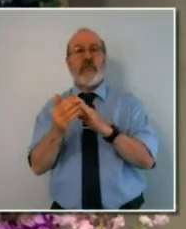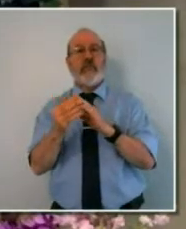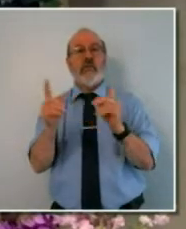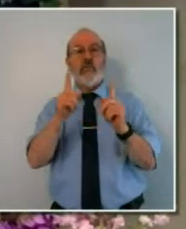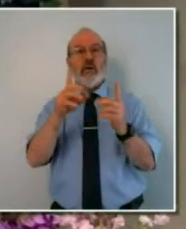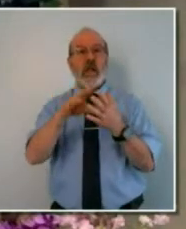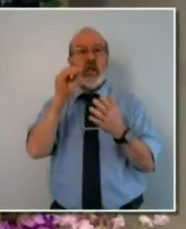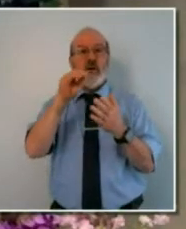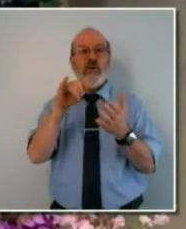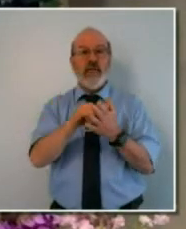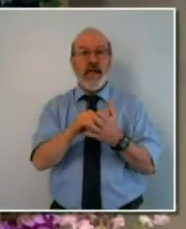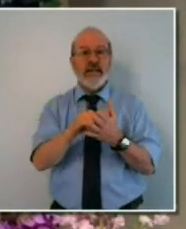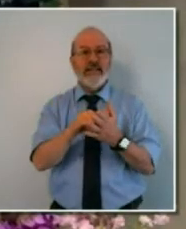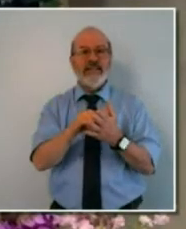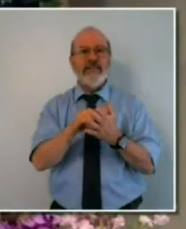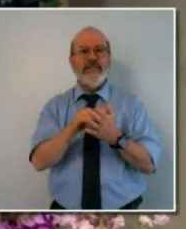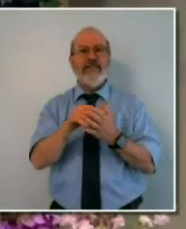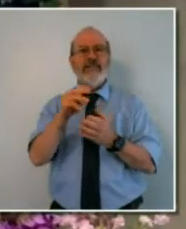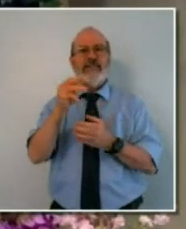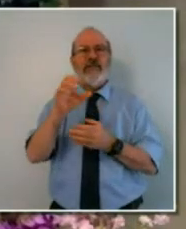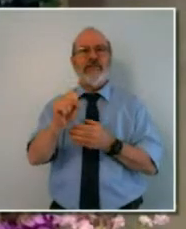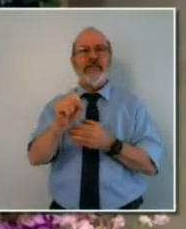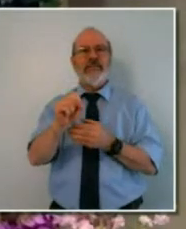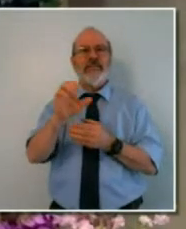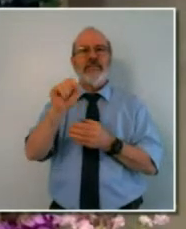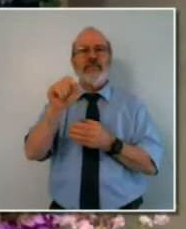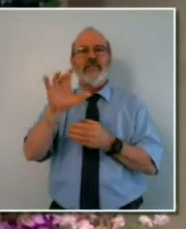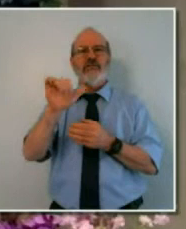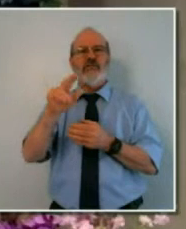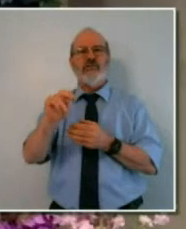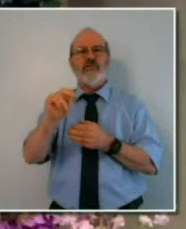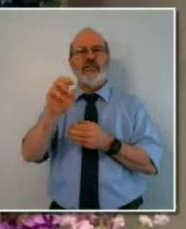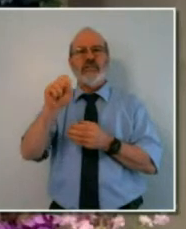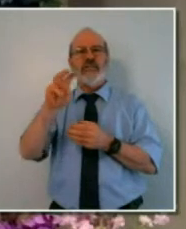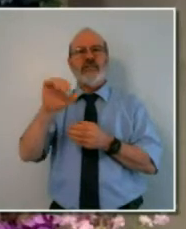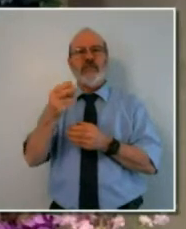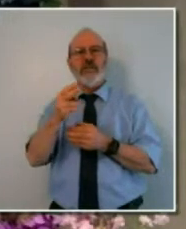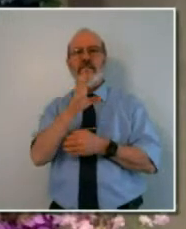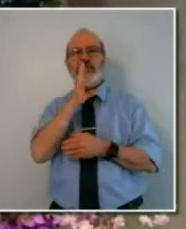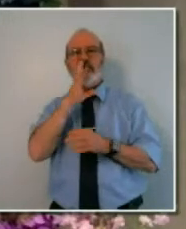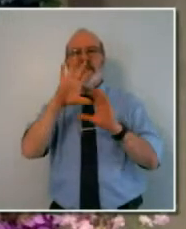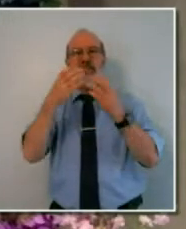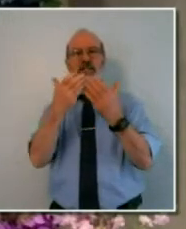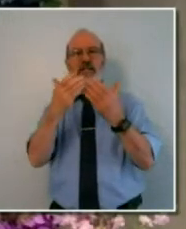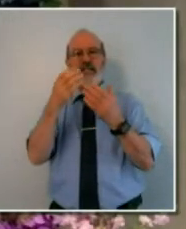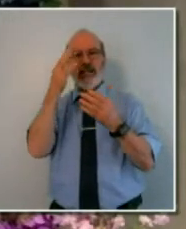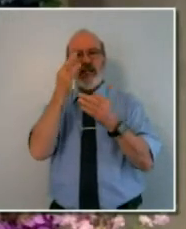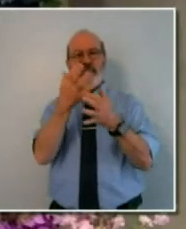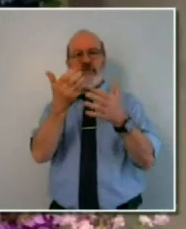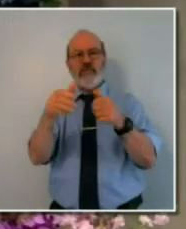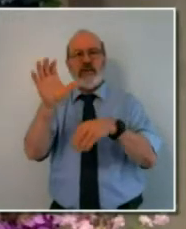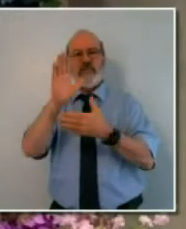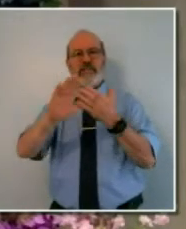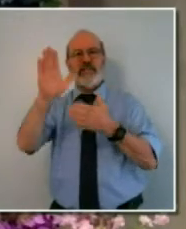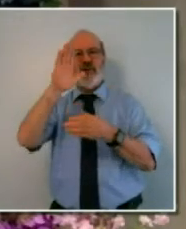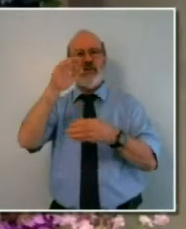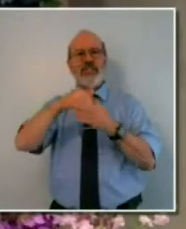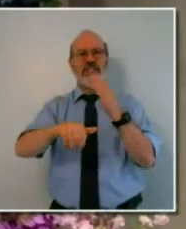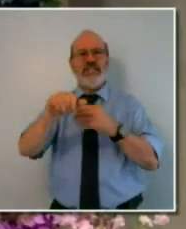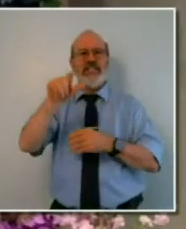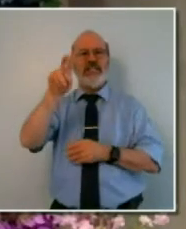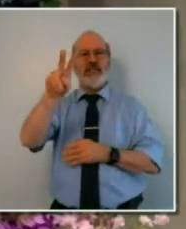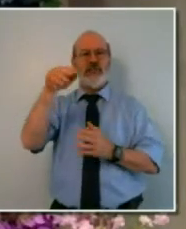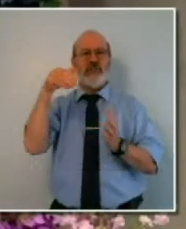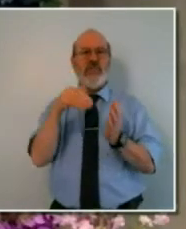that? Mrs. Susan Smith, speech class at Faithway Baptist College back in